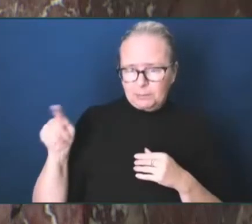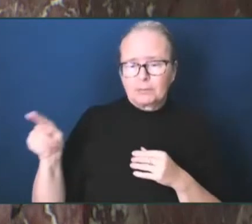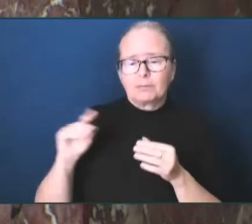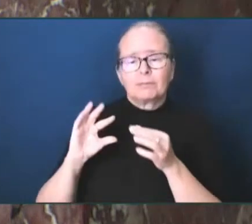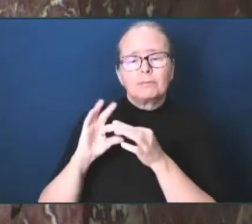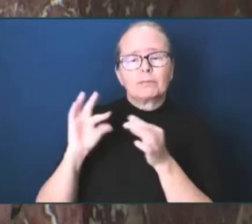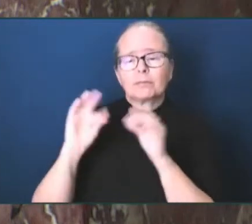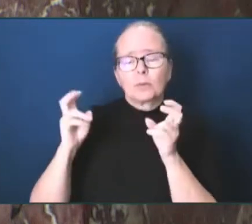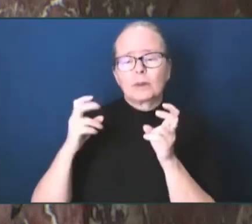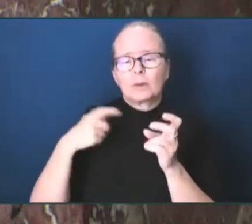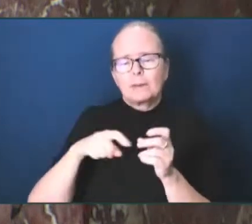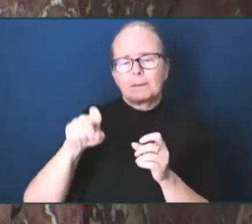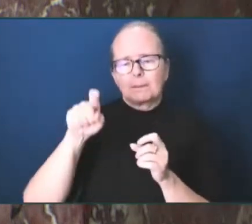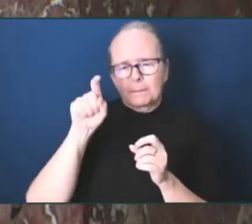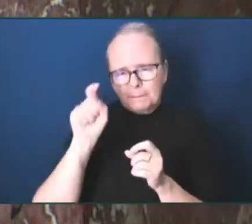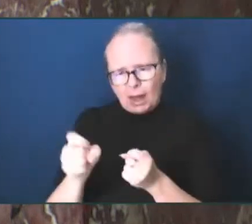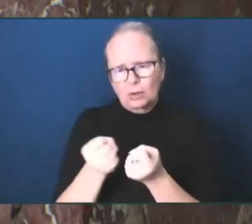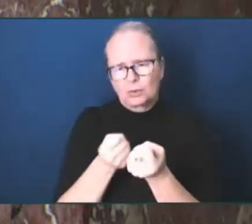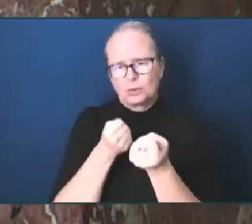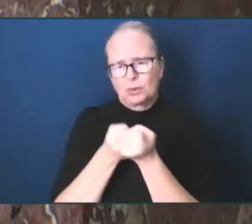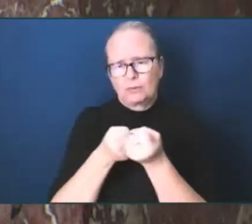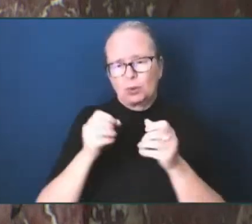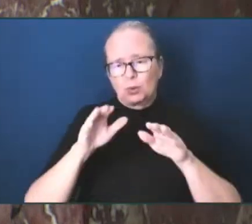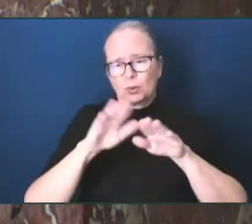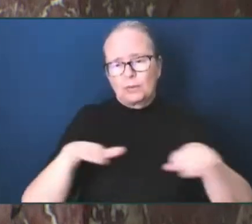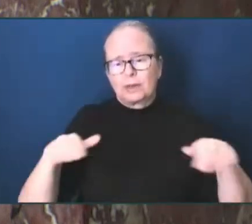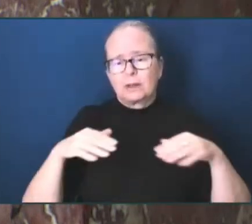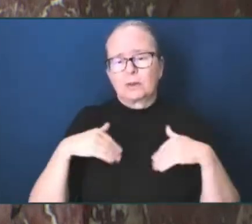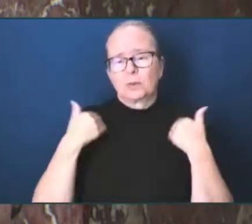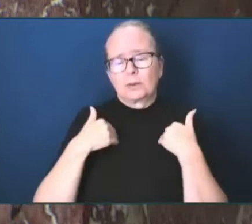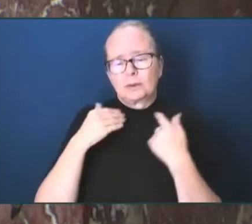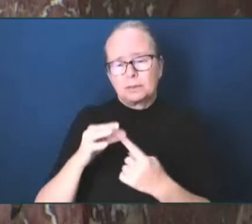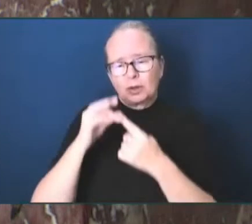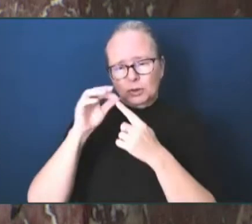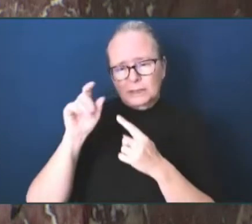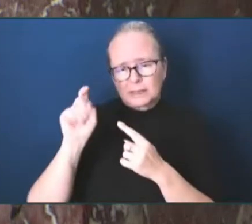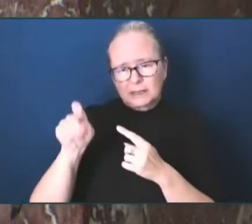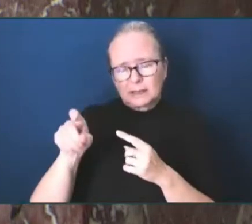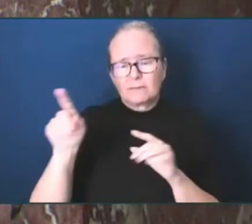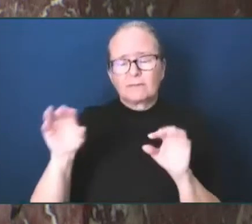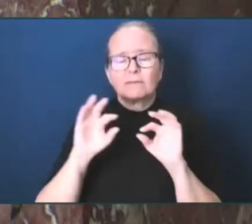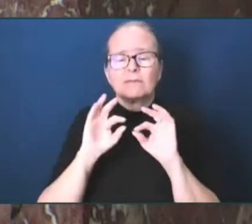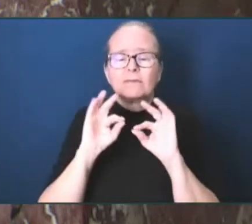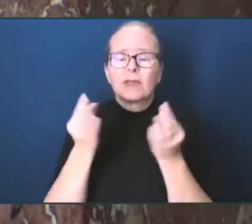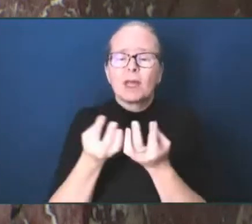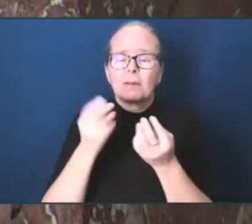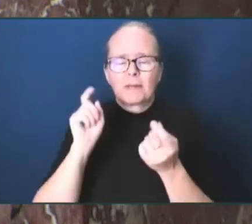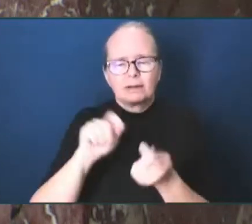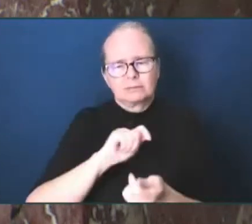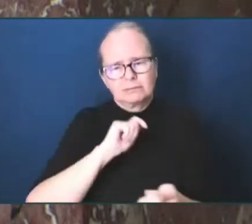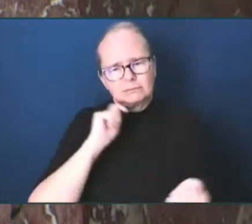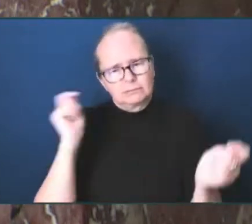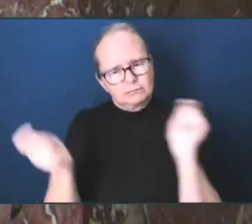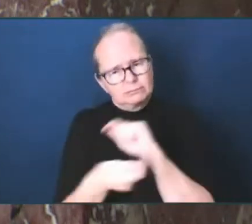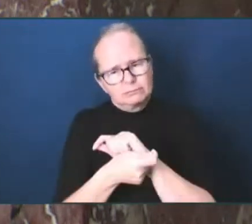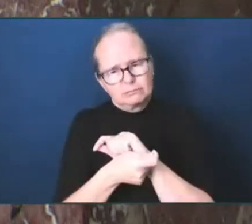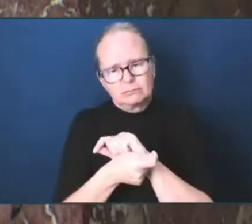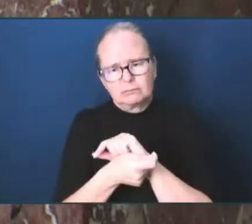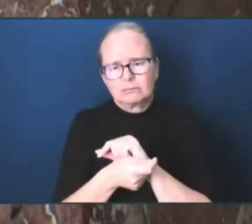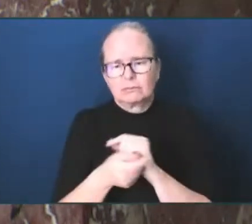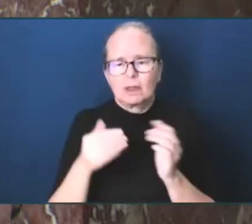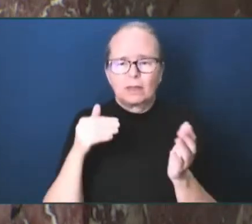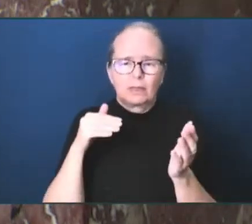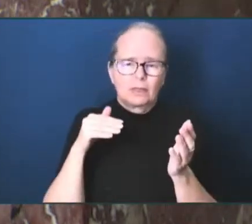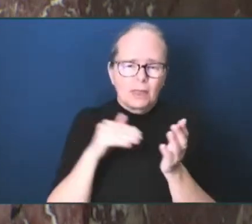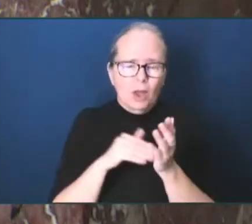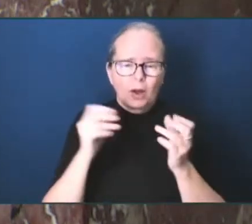and youth with special needs and their families. Thousands of children aren't getting services right now, so we absolutely